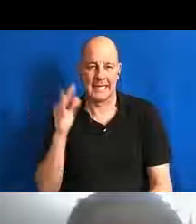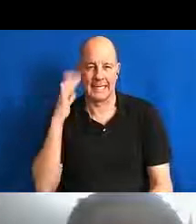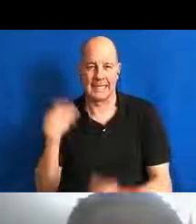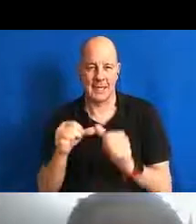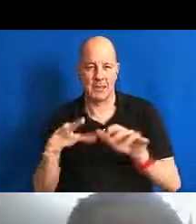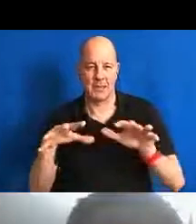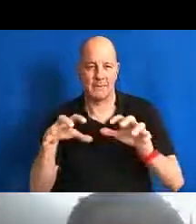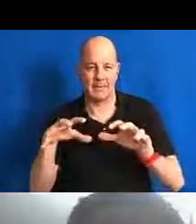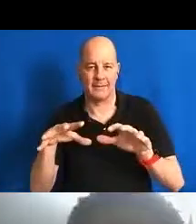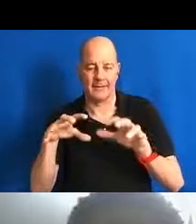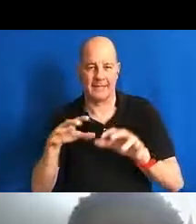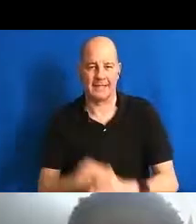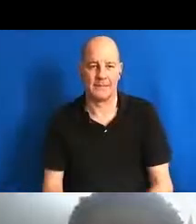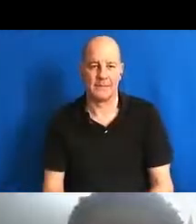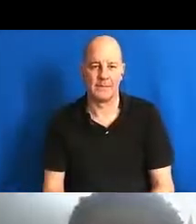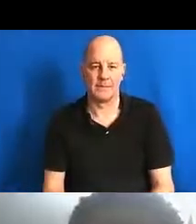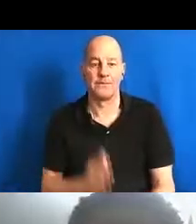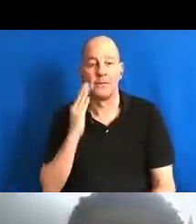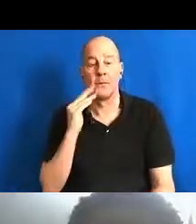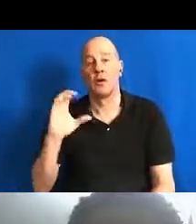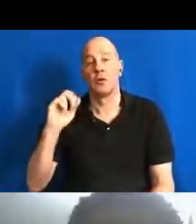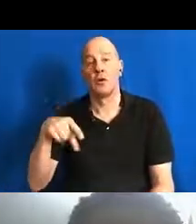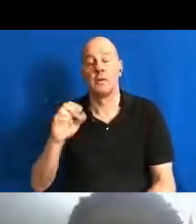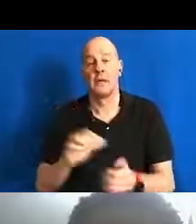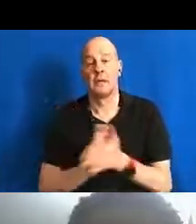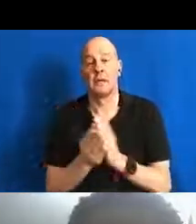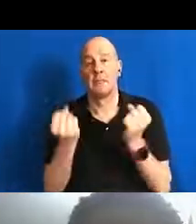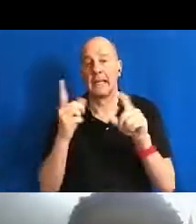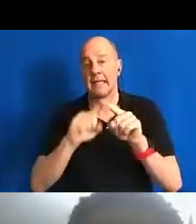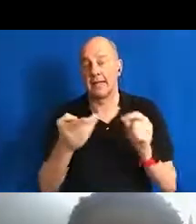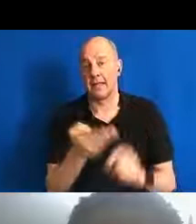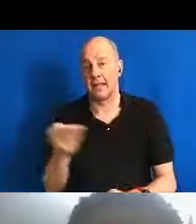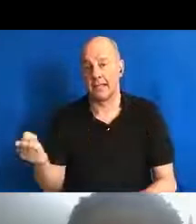go past this one as well. We already know that cooperatives can be many things. Read about this.